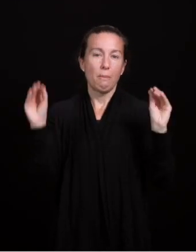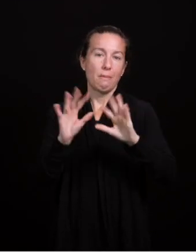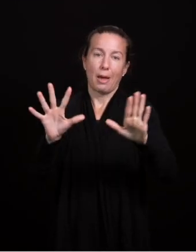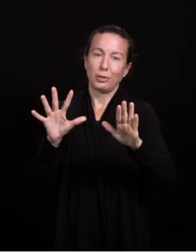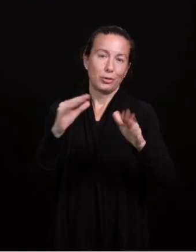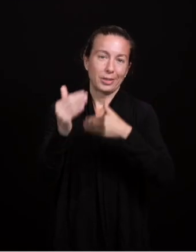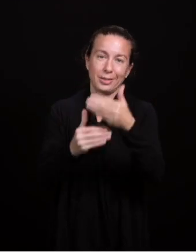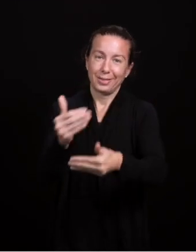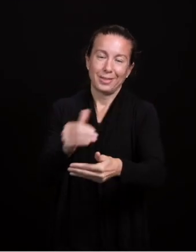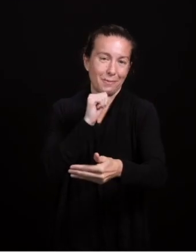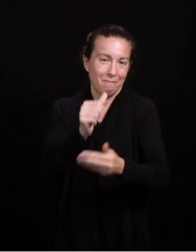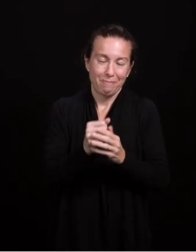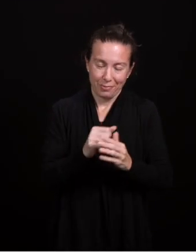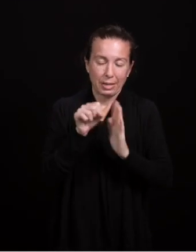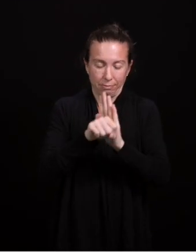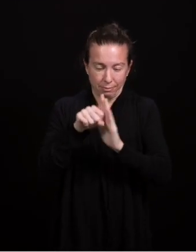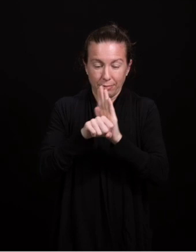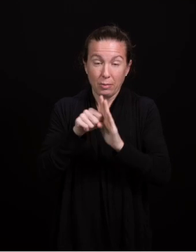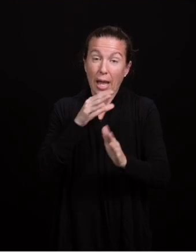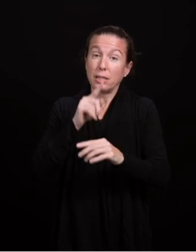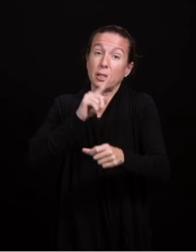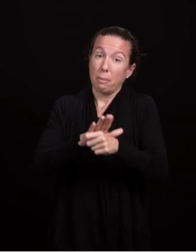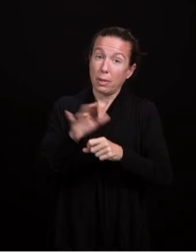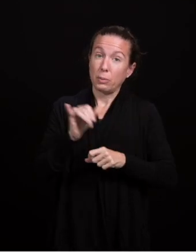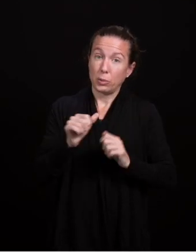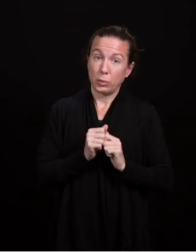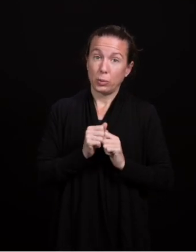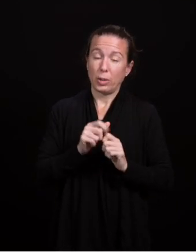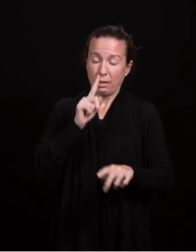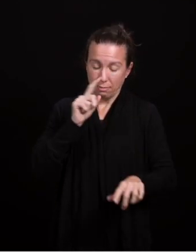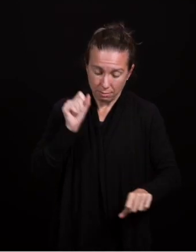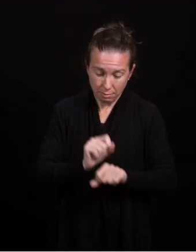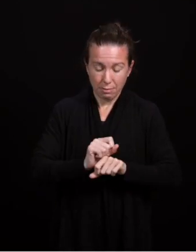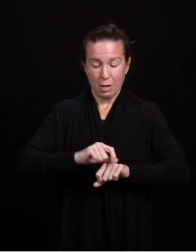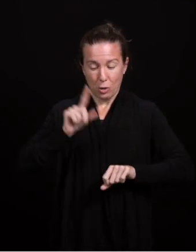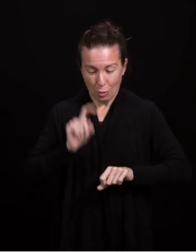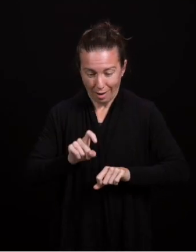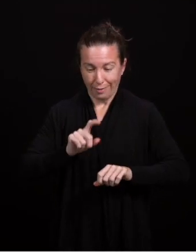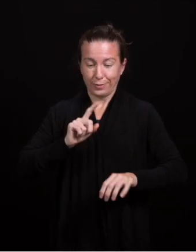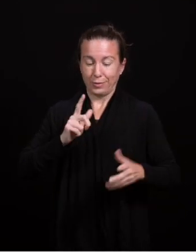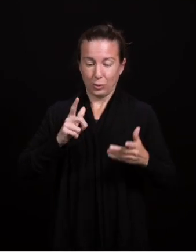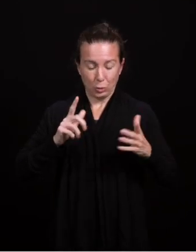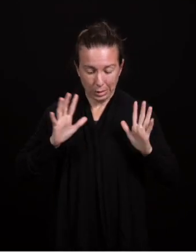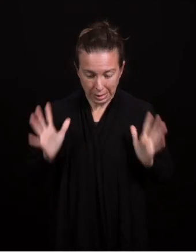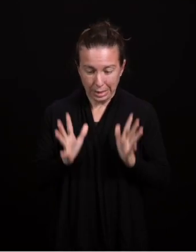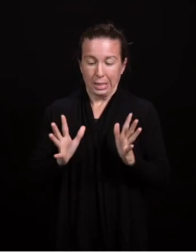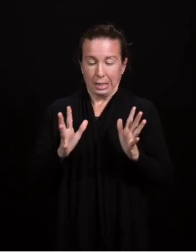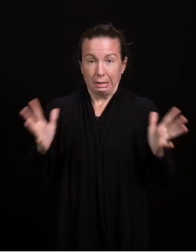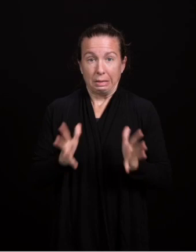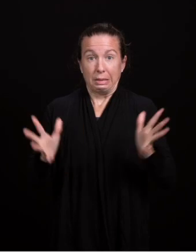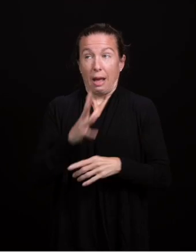all. It is a commitment. It's a true commitment, and a true commitment to a lifestyle where you are